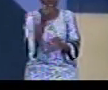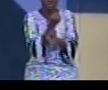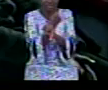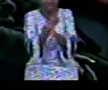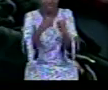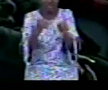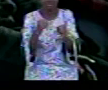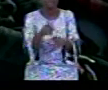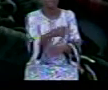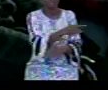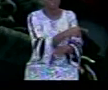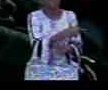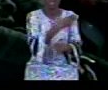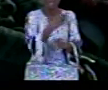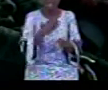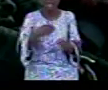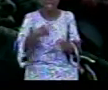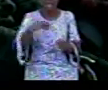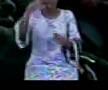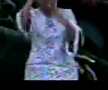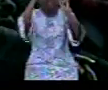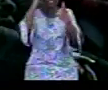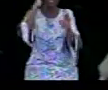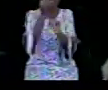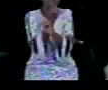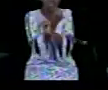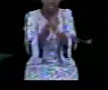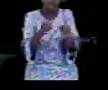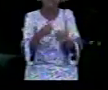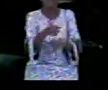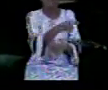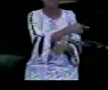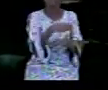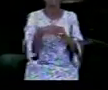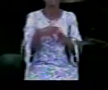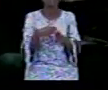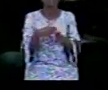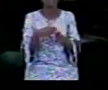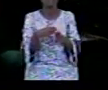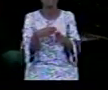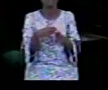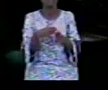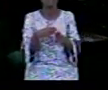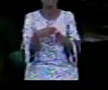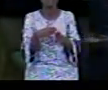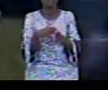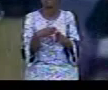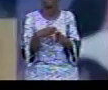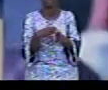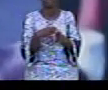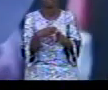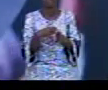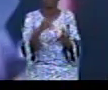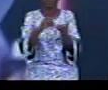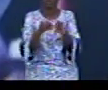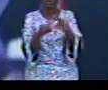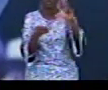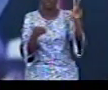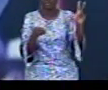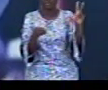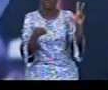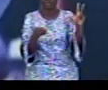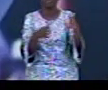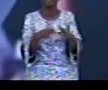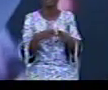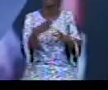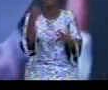them. And will save them. Let's look at number three here. Number three,